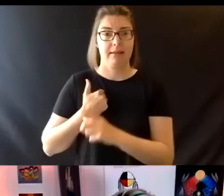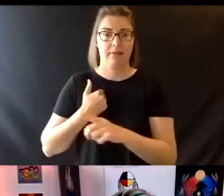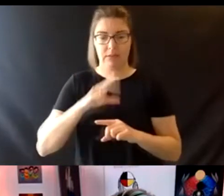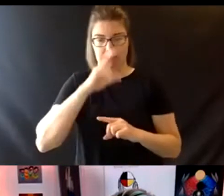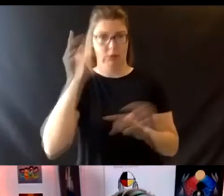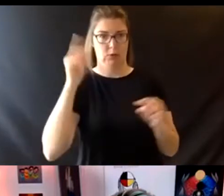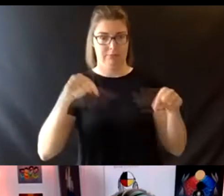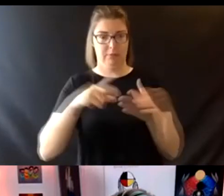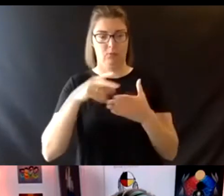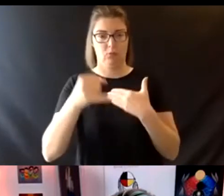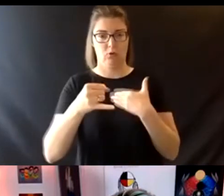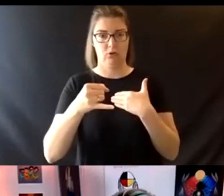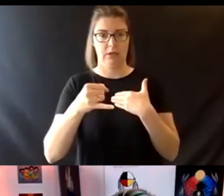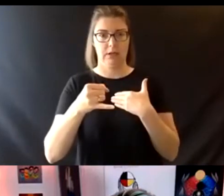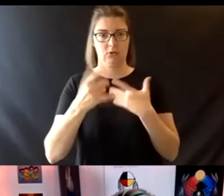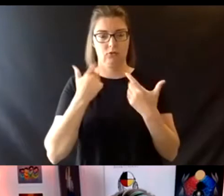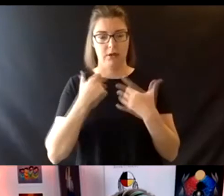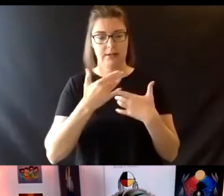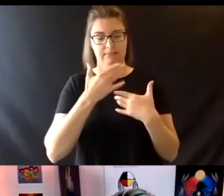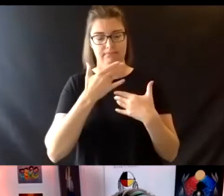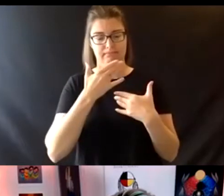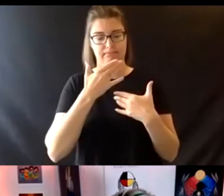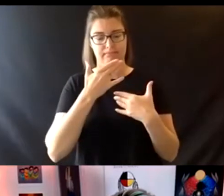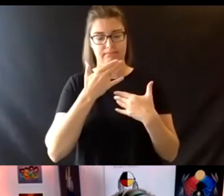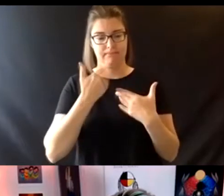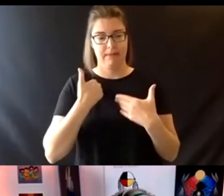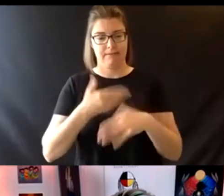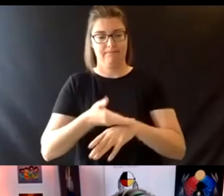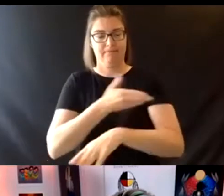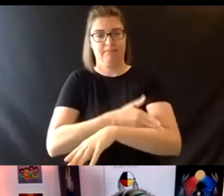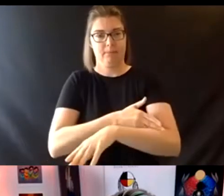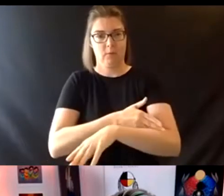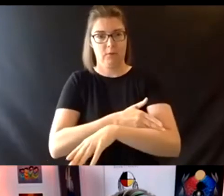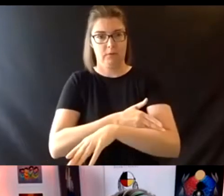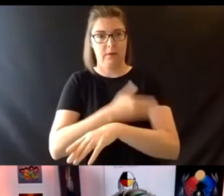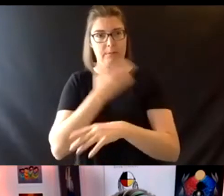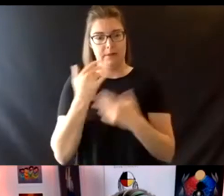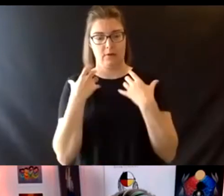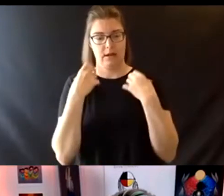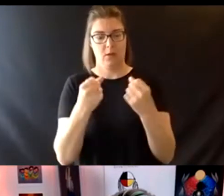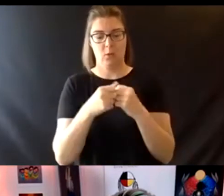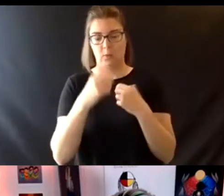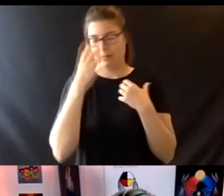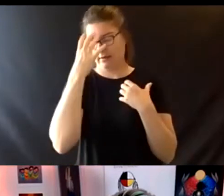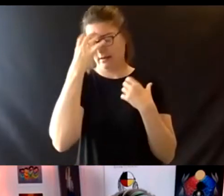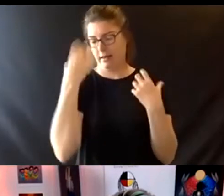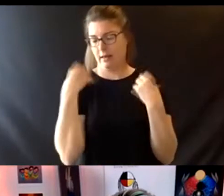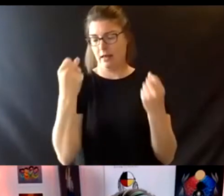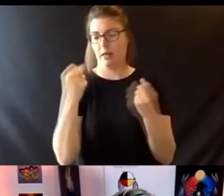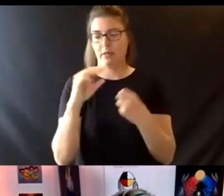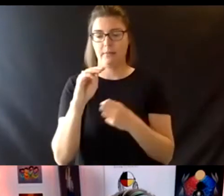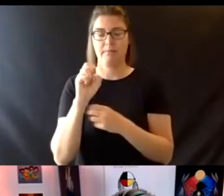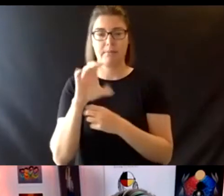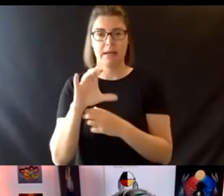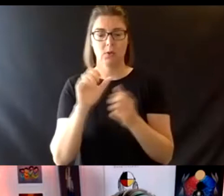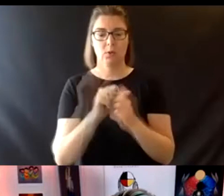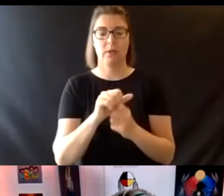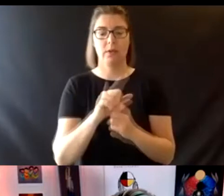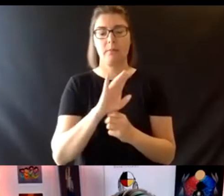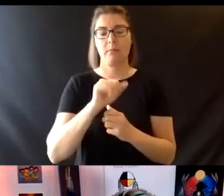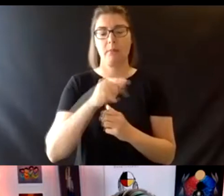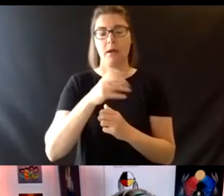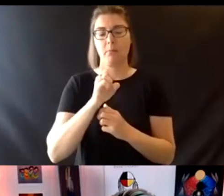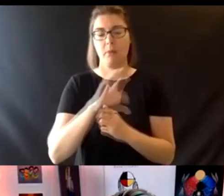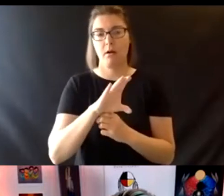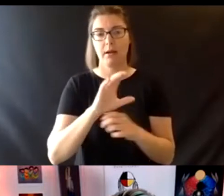project, seeking to build greater representation in the area of healthy masculinities among BIPOC and 2SLGBTQI